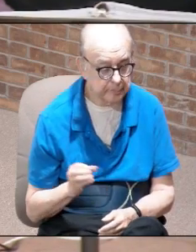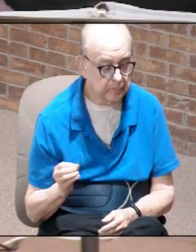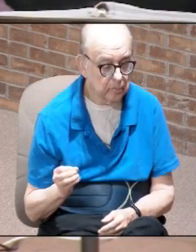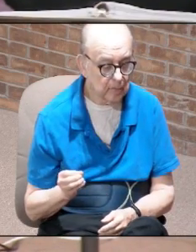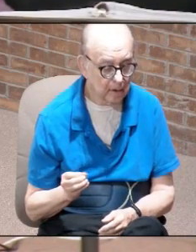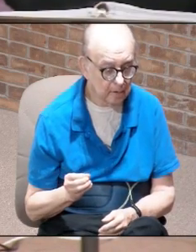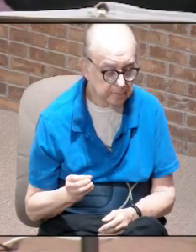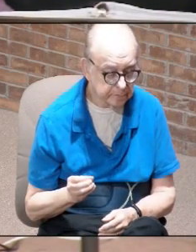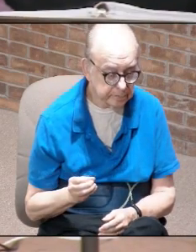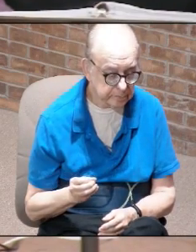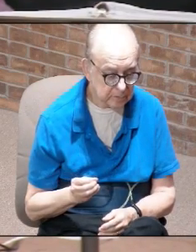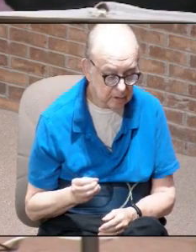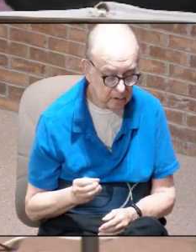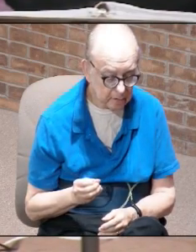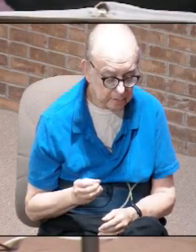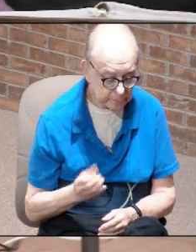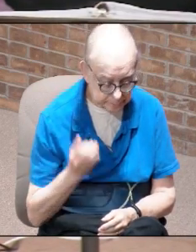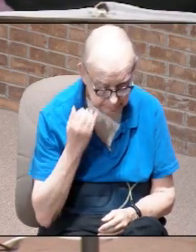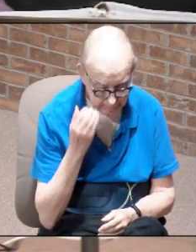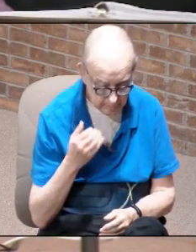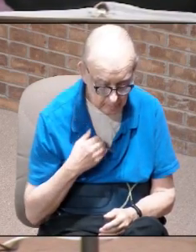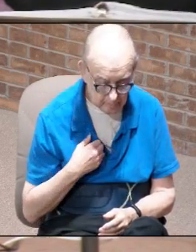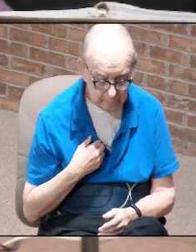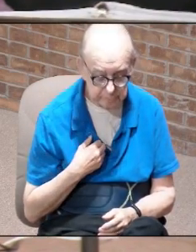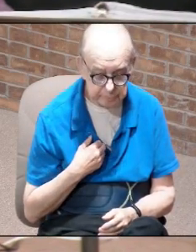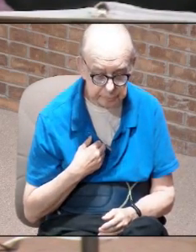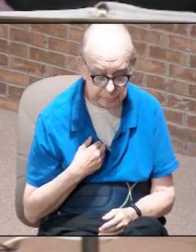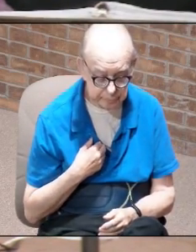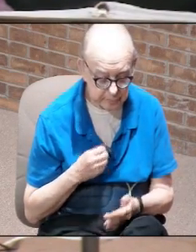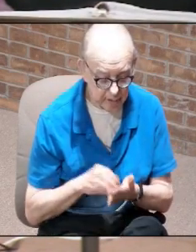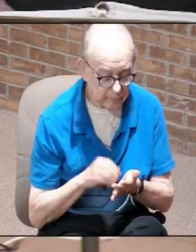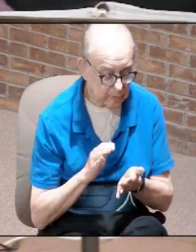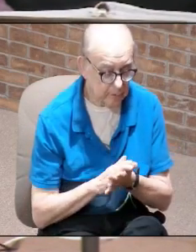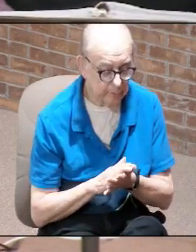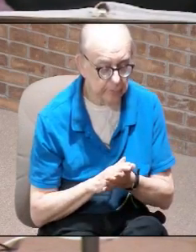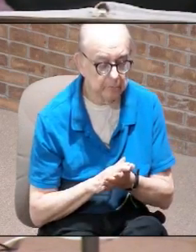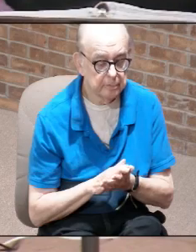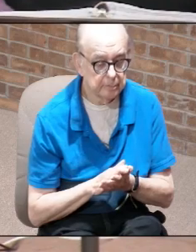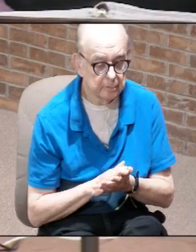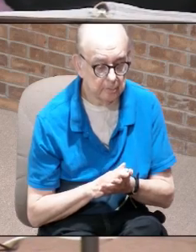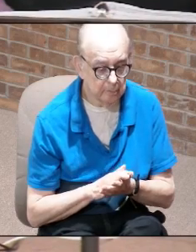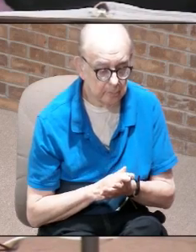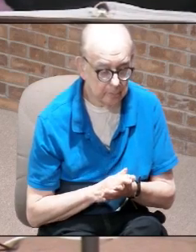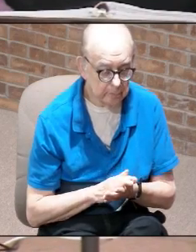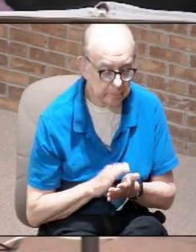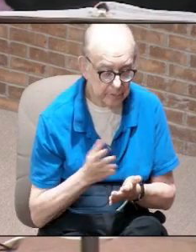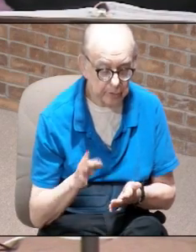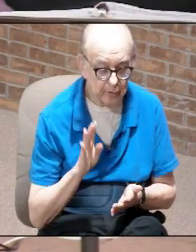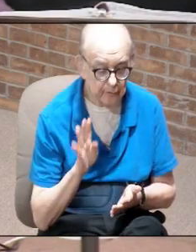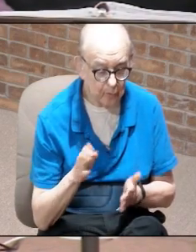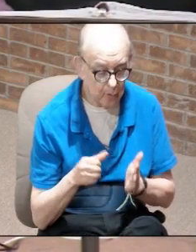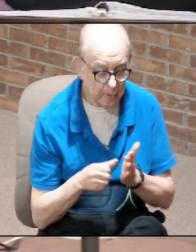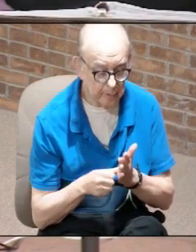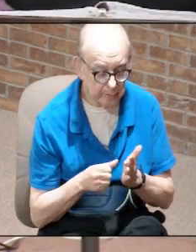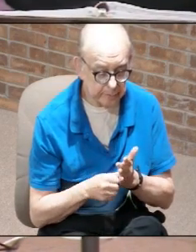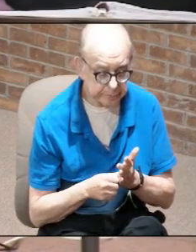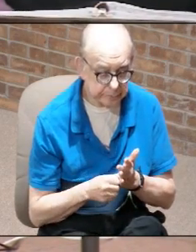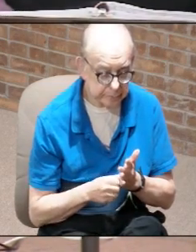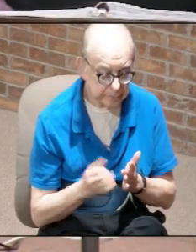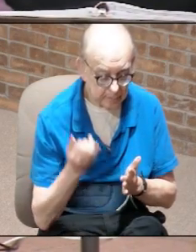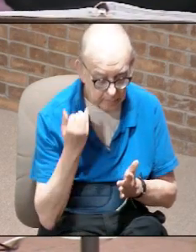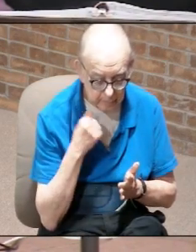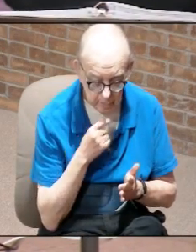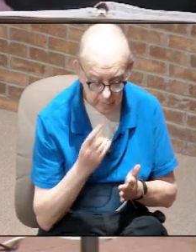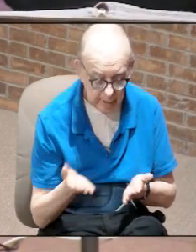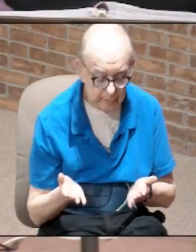So, if you have your notes, there's 4 pages. If you don't have your